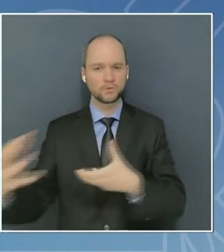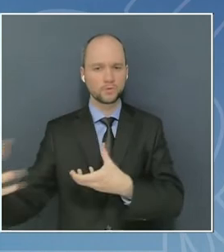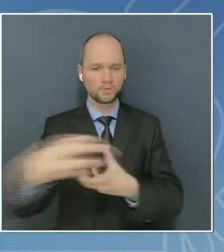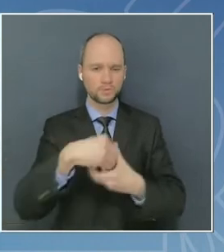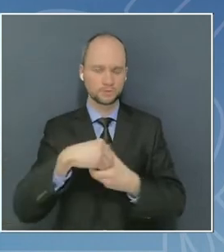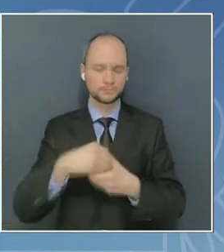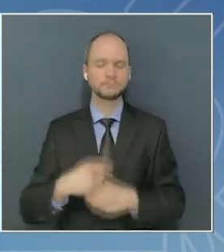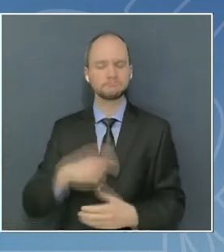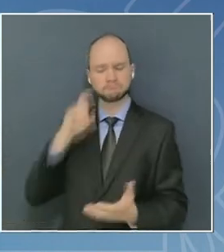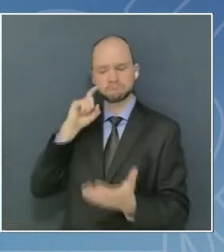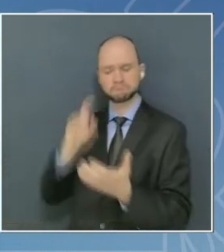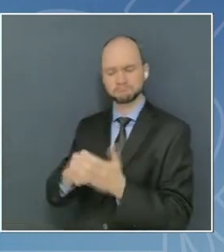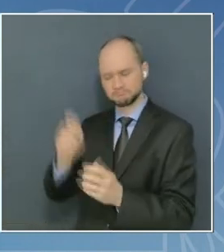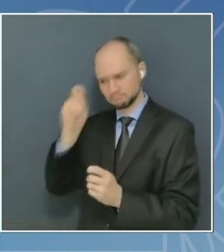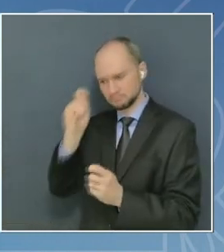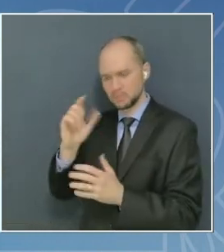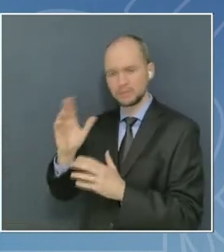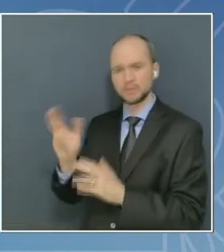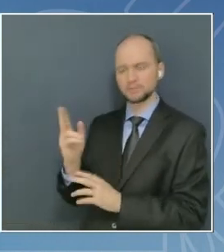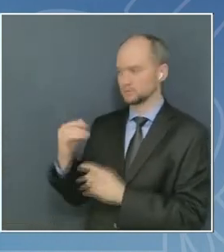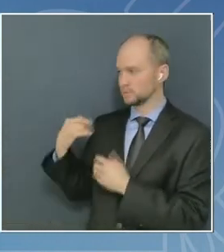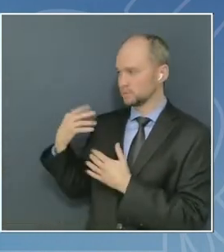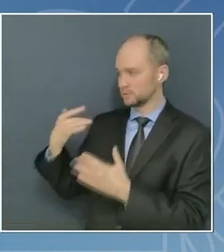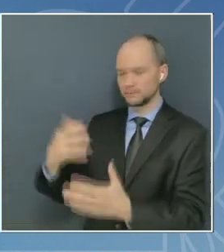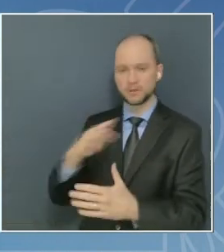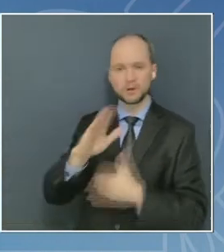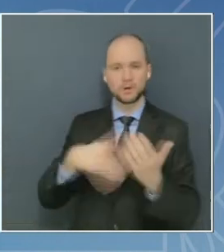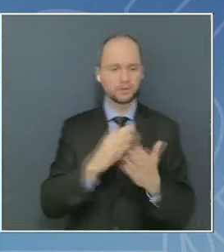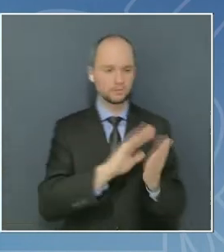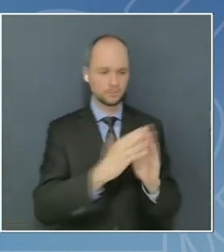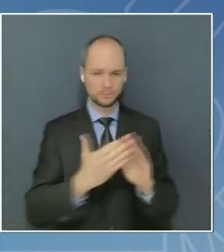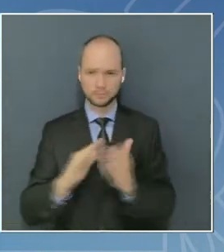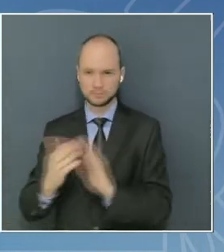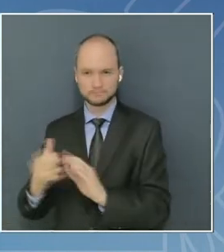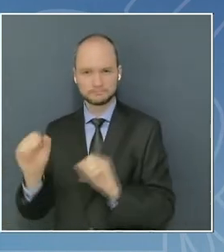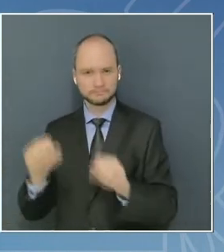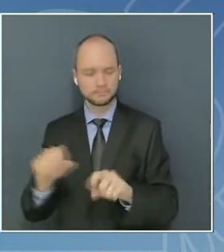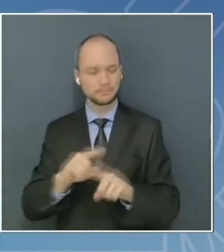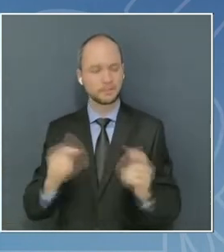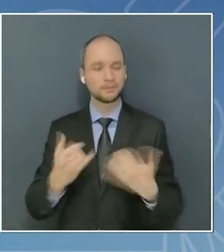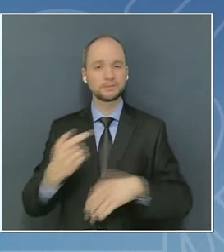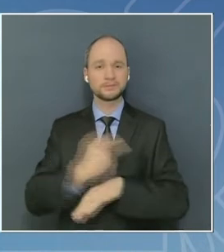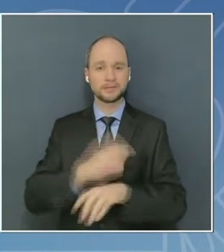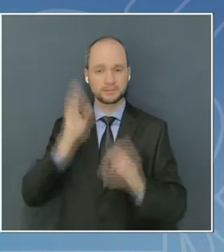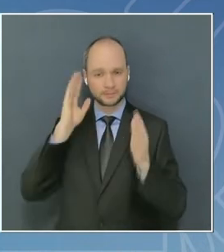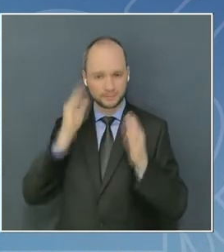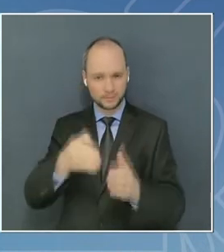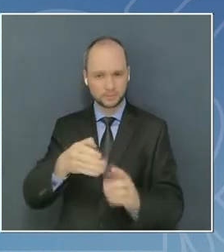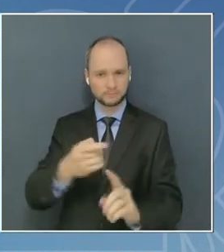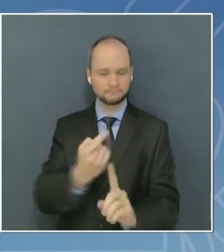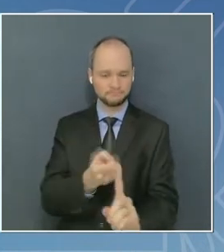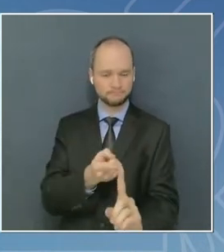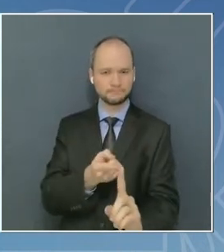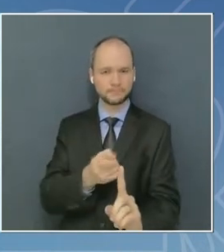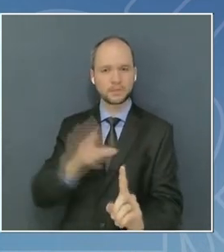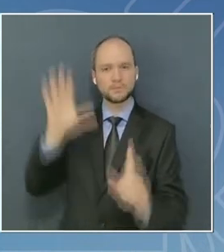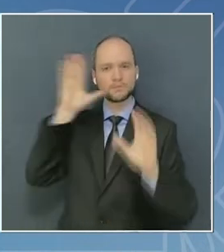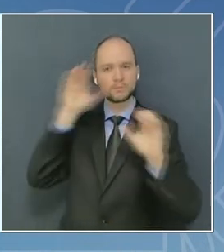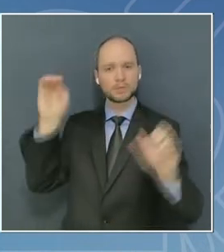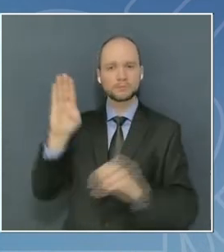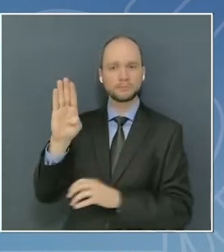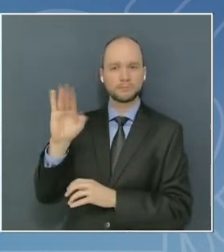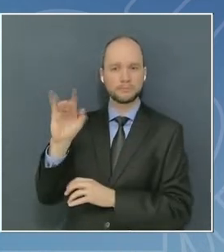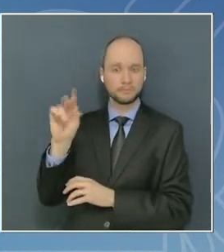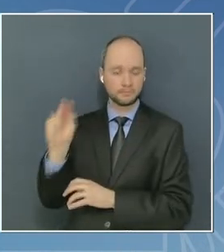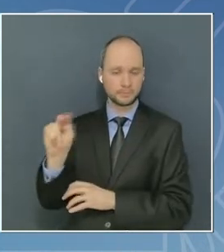Asian American and Native Hawaiian and Pacific Islander communities, today's event has a particular focus. With President Biden's special summit with